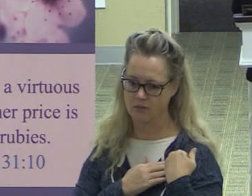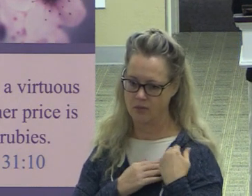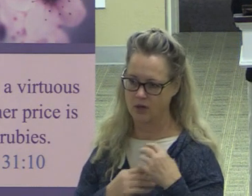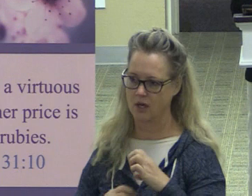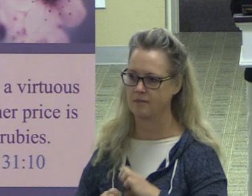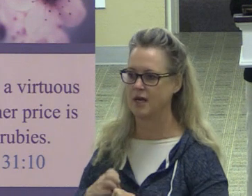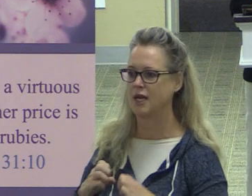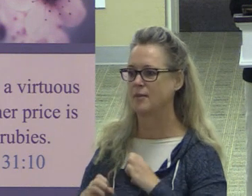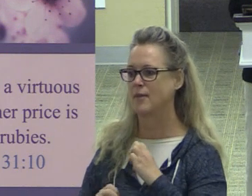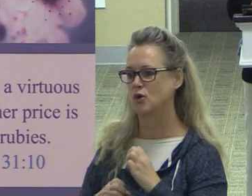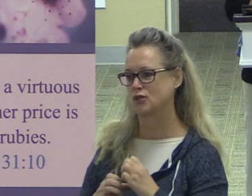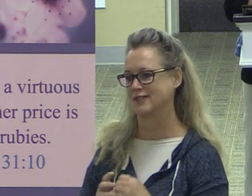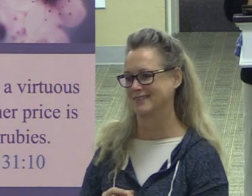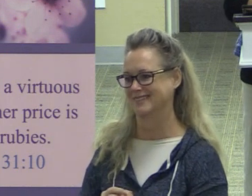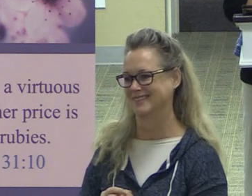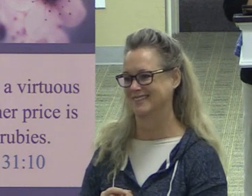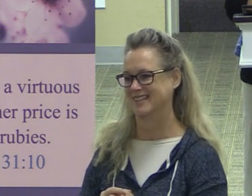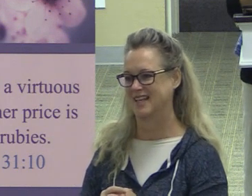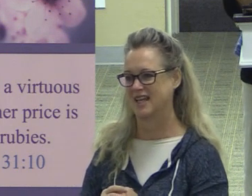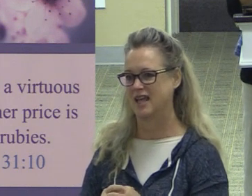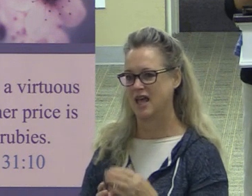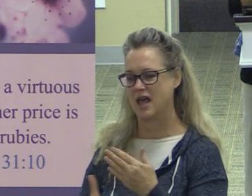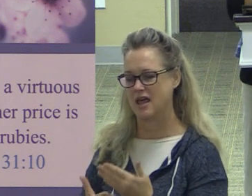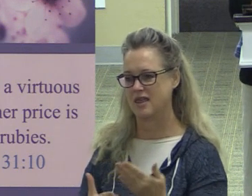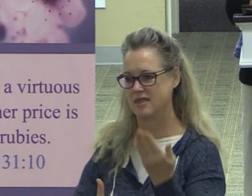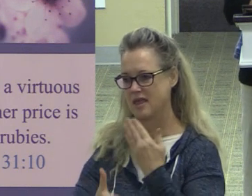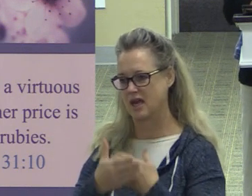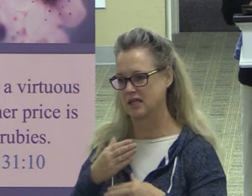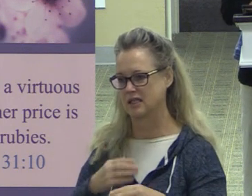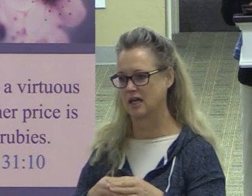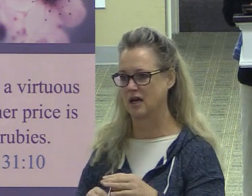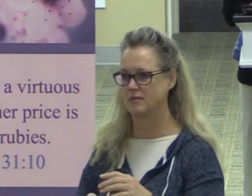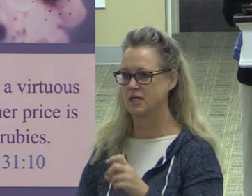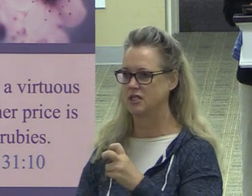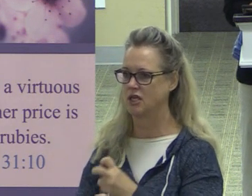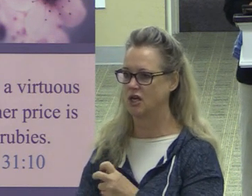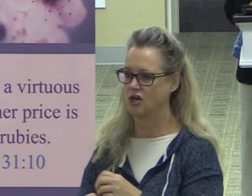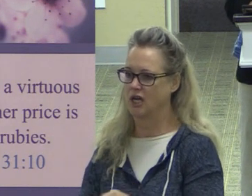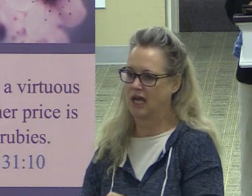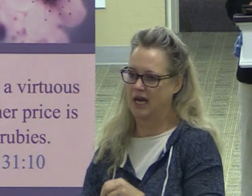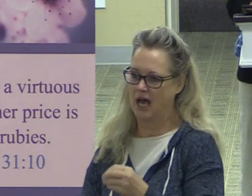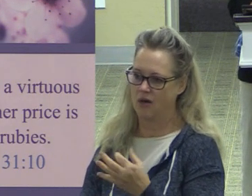things really hit us, and it's just hard to get out of that sometimes.